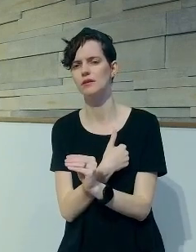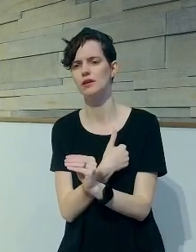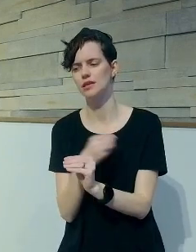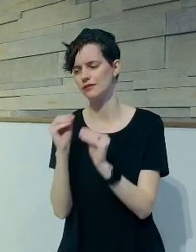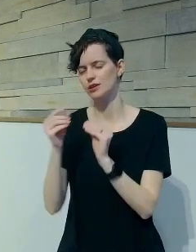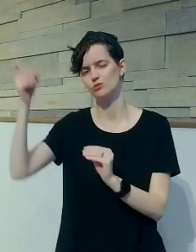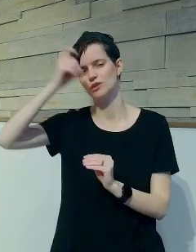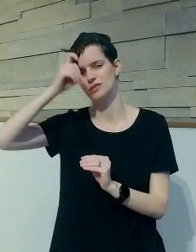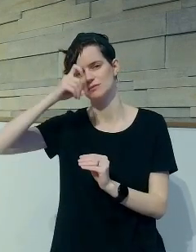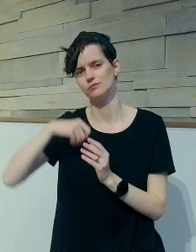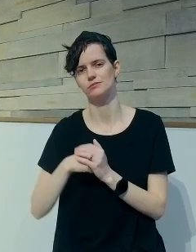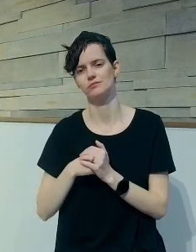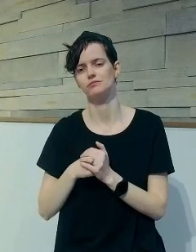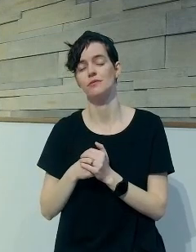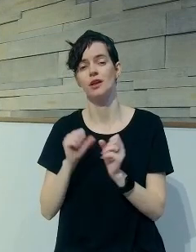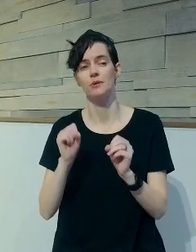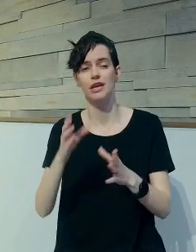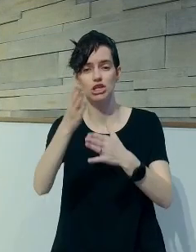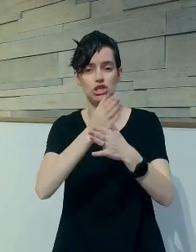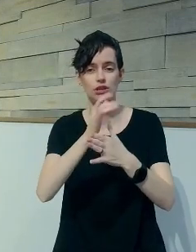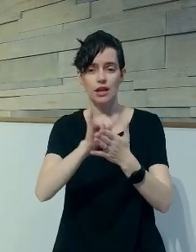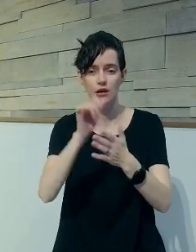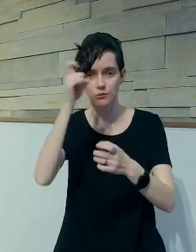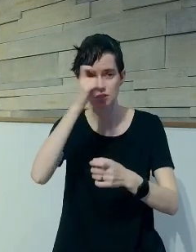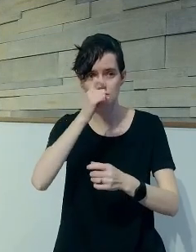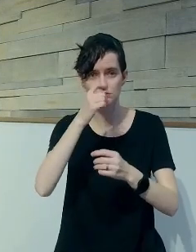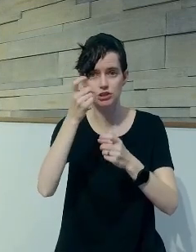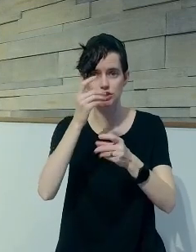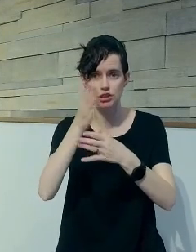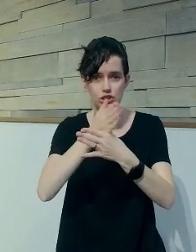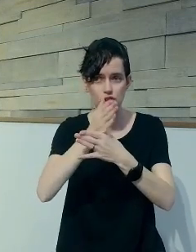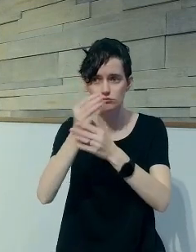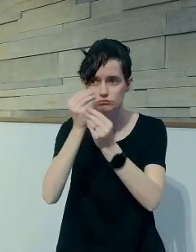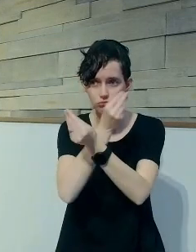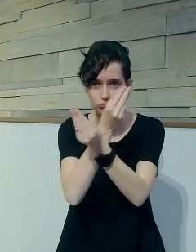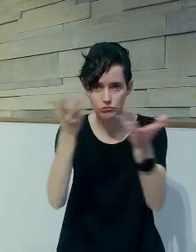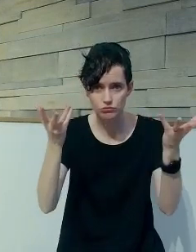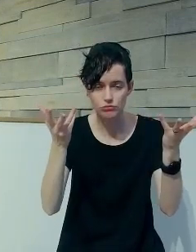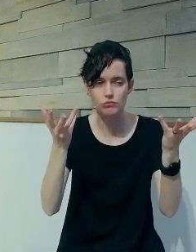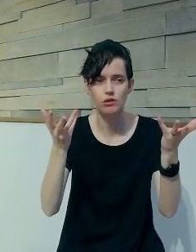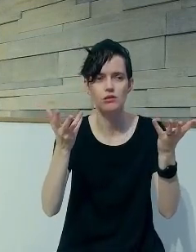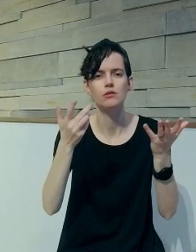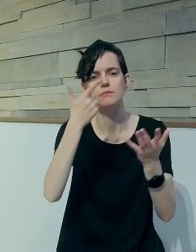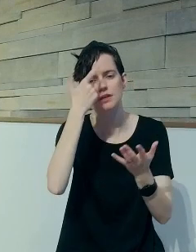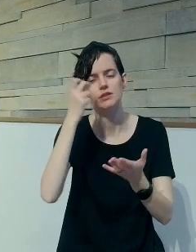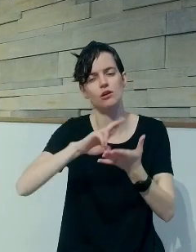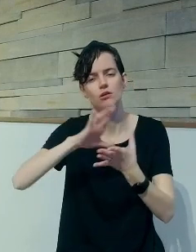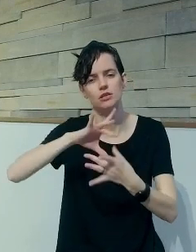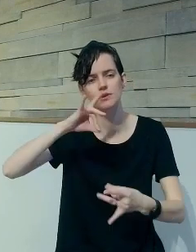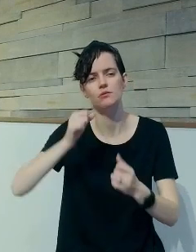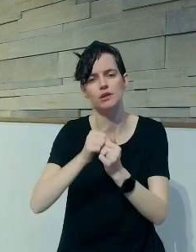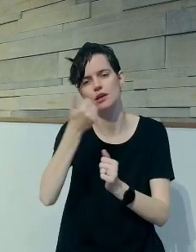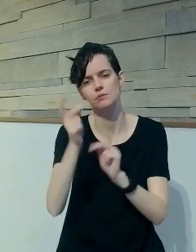Giving us wisdom so that we can share that wisdom and share that guidance under the Holy Spirit with